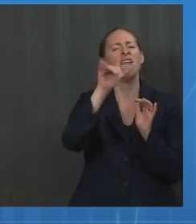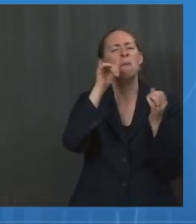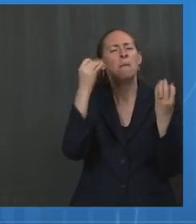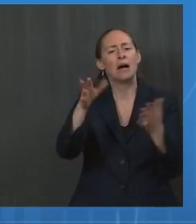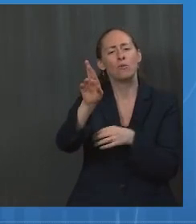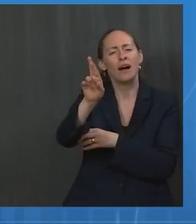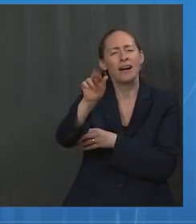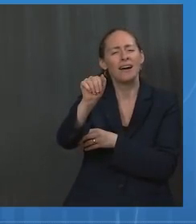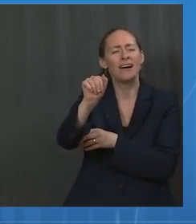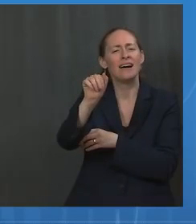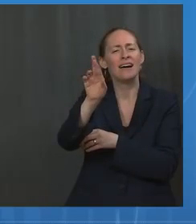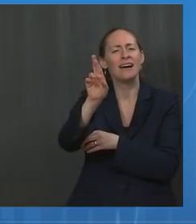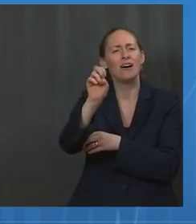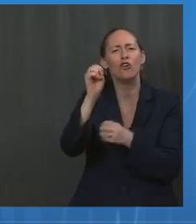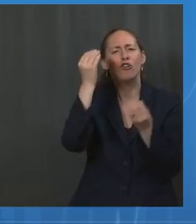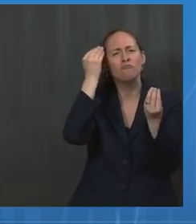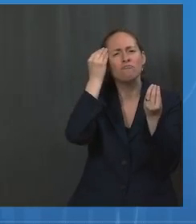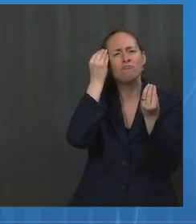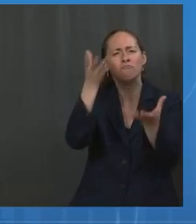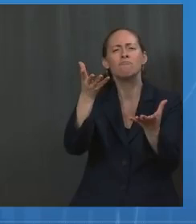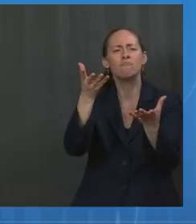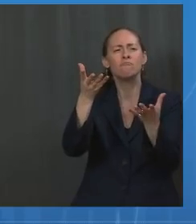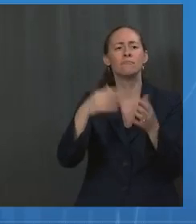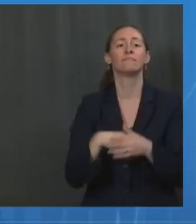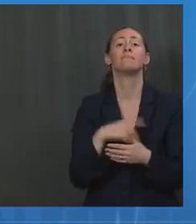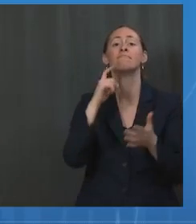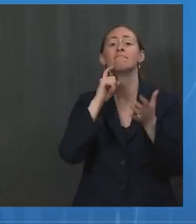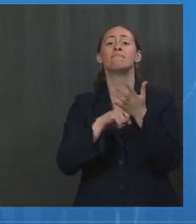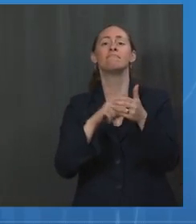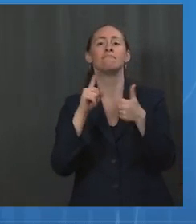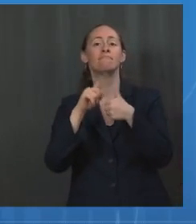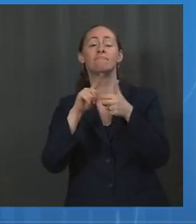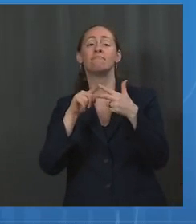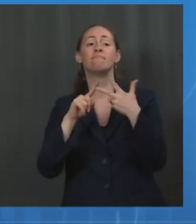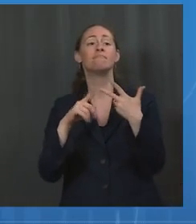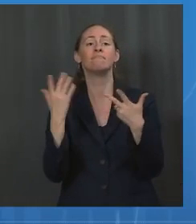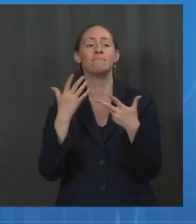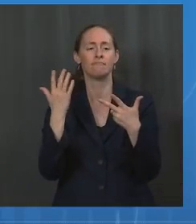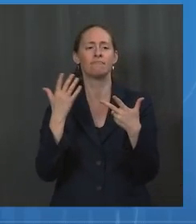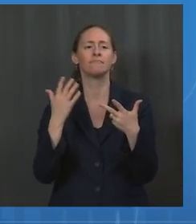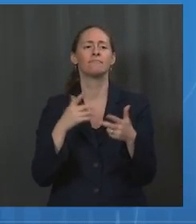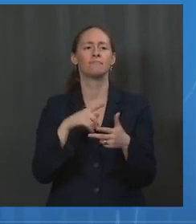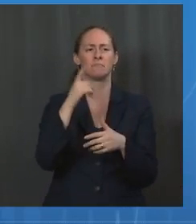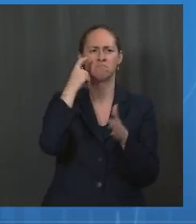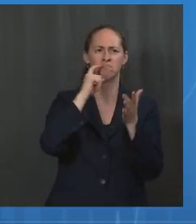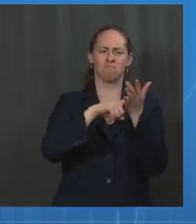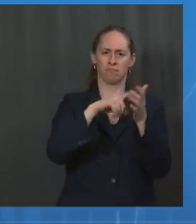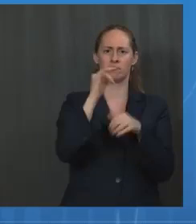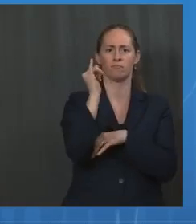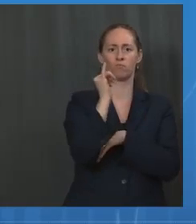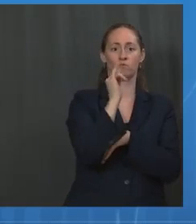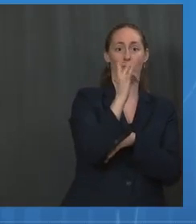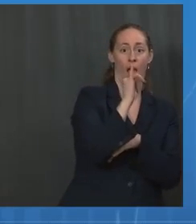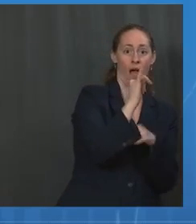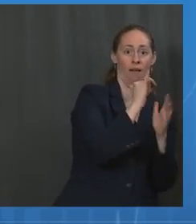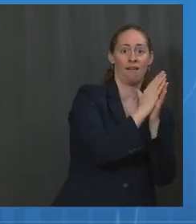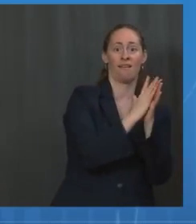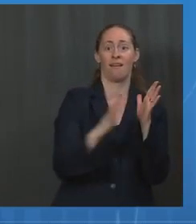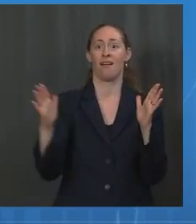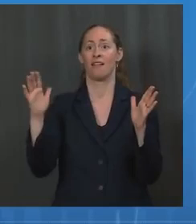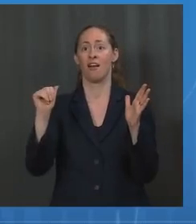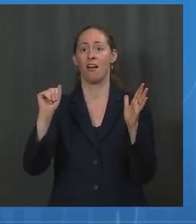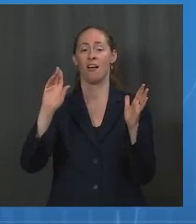These three MMWRs, which were reported from July 9th through August the 13th, address